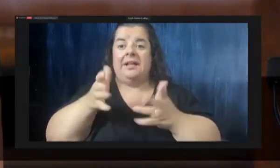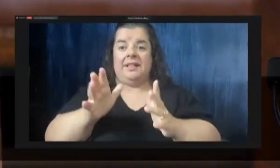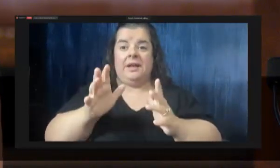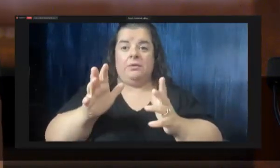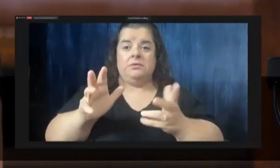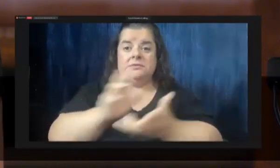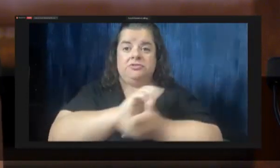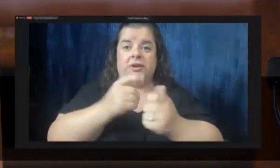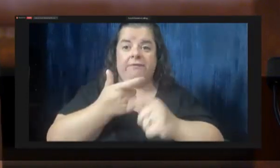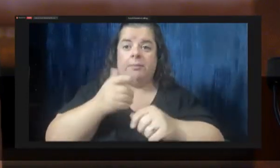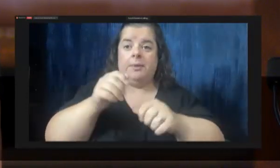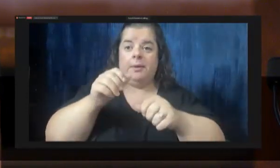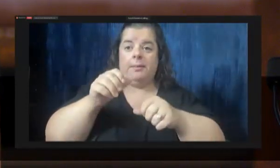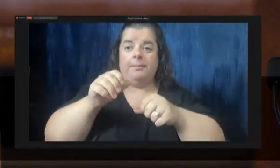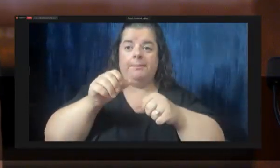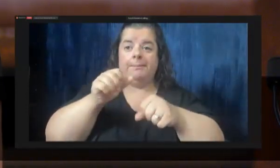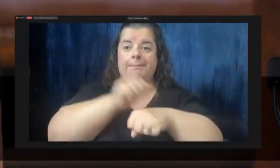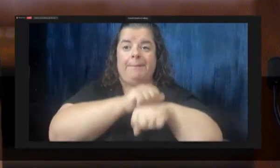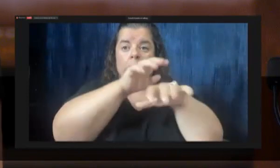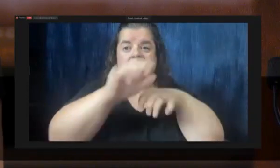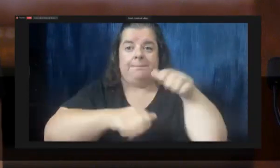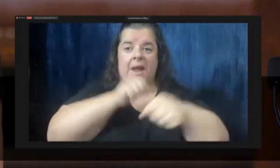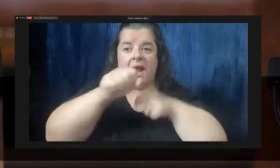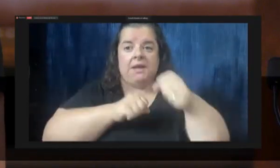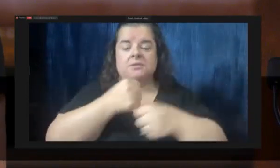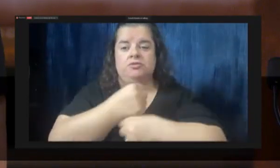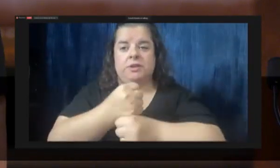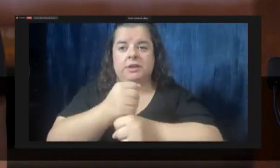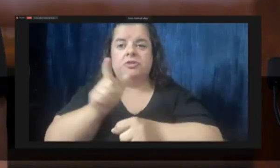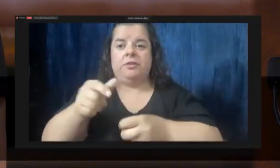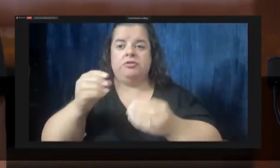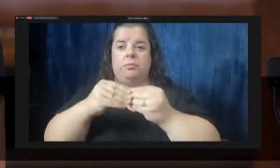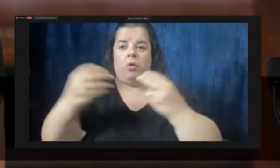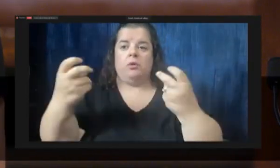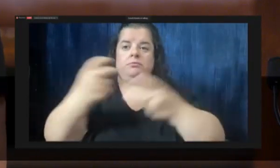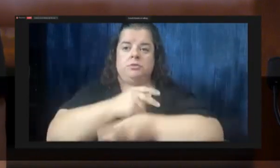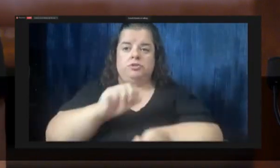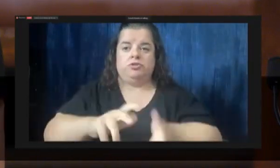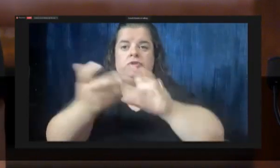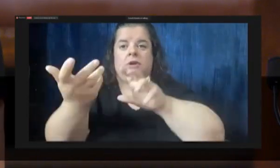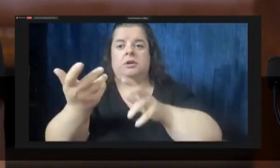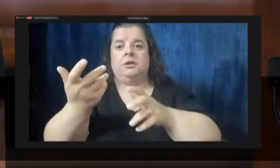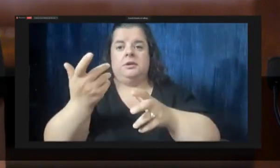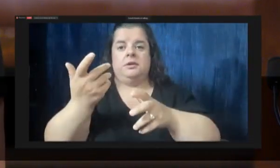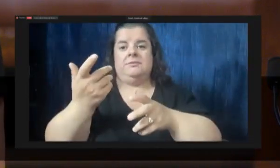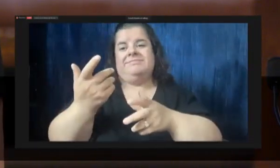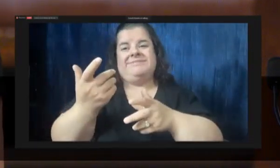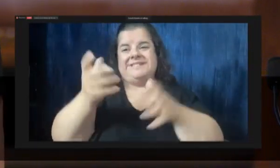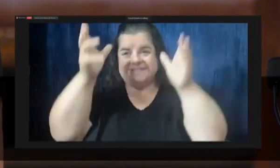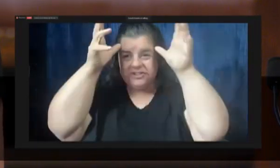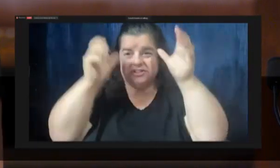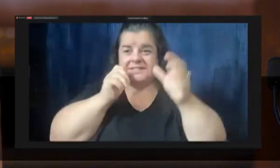creation. These are more destructive to habitat than deer and disrupt nesting and new areas whenever they're opened